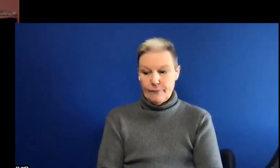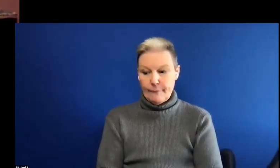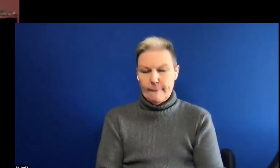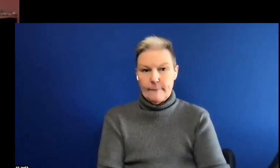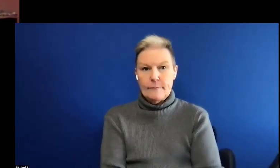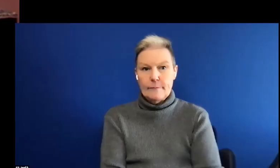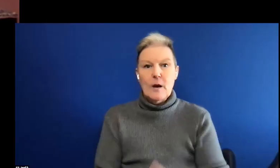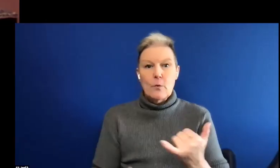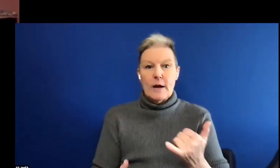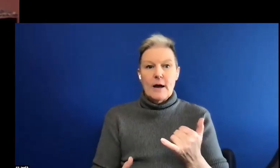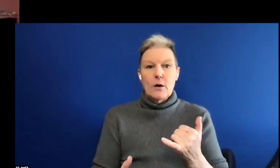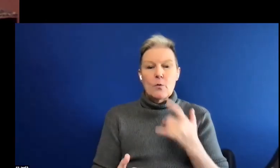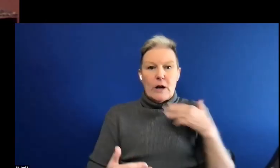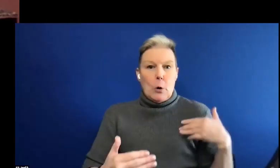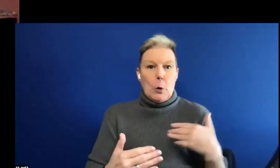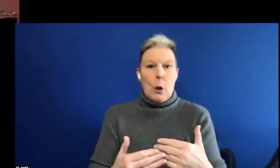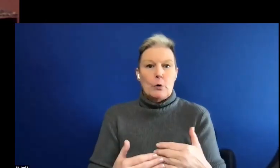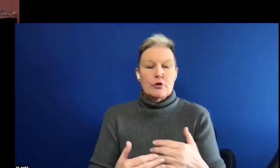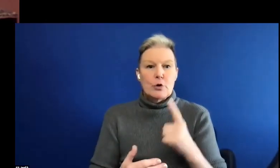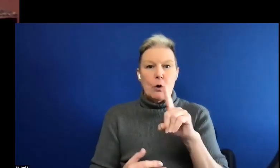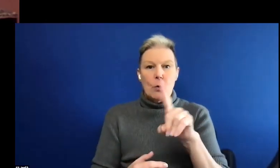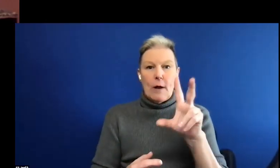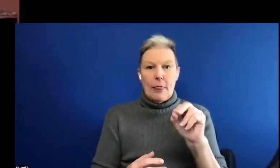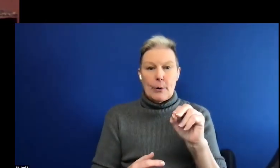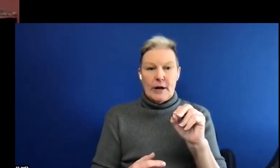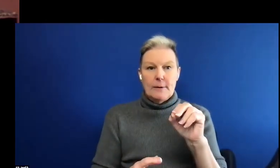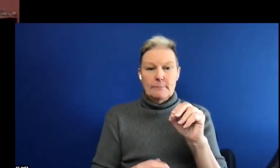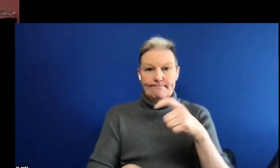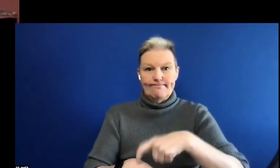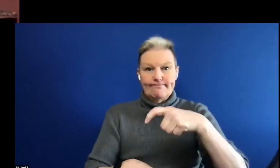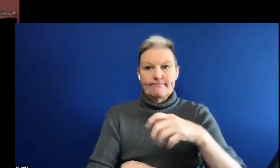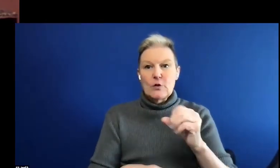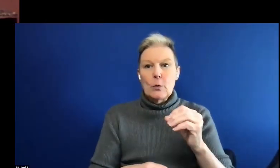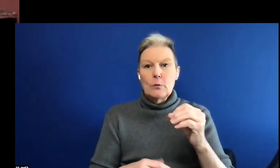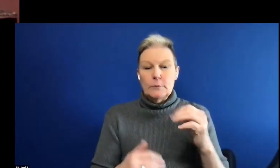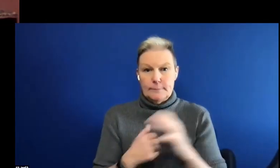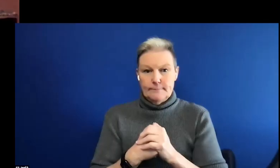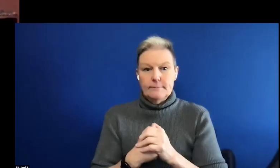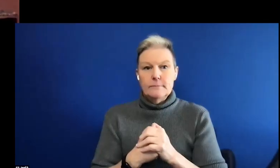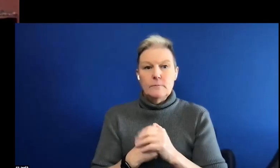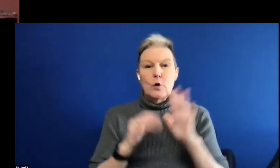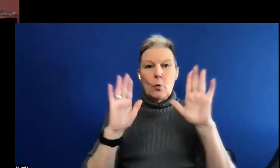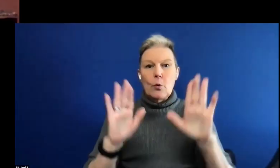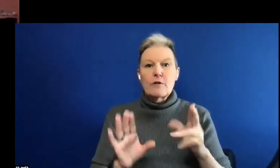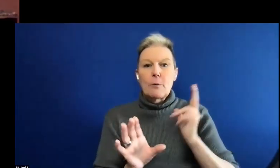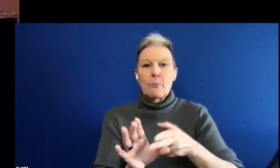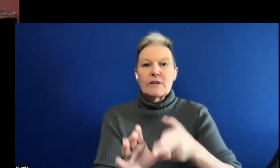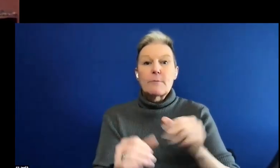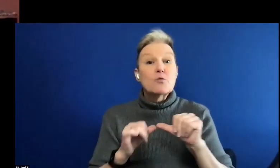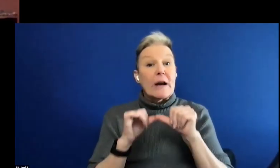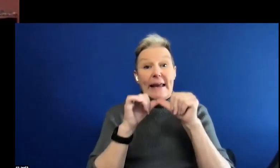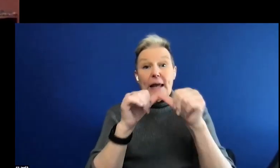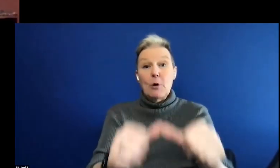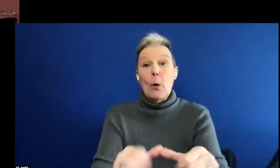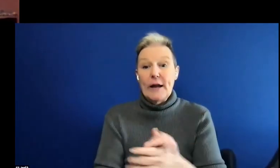and we're getting real close to our 1:30 mark, but we're getting great participation, and so we're going to keep